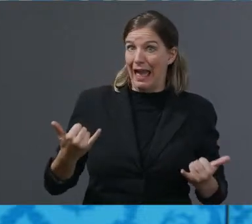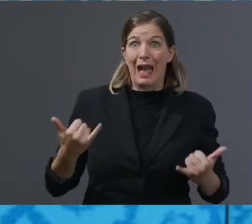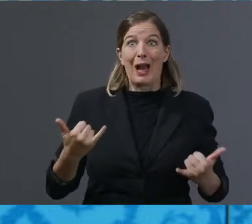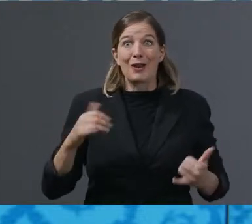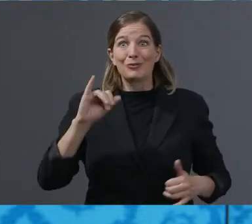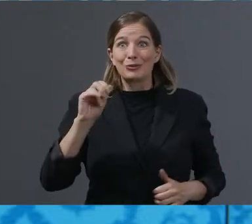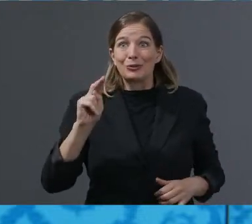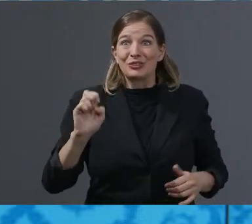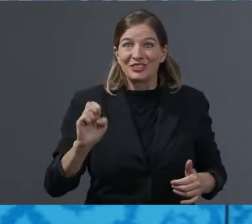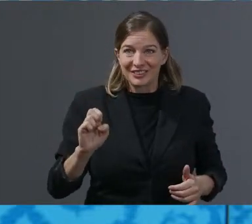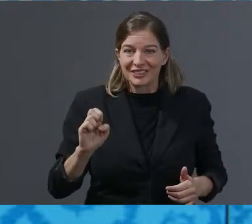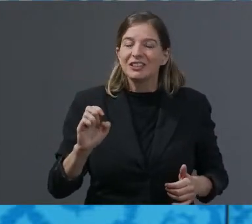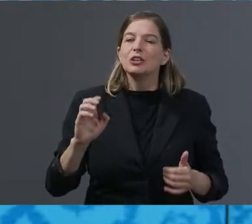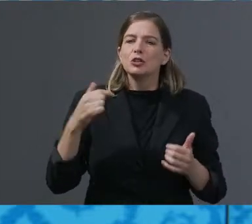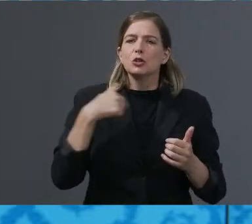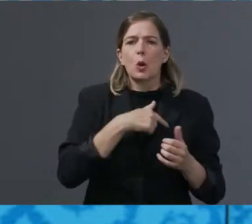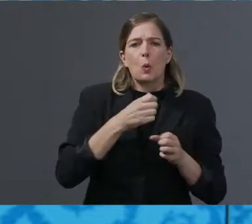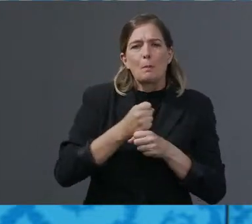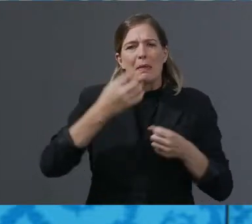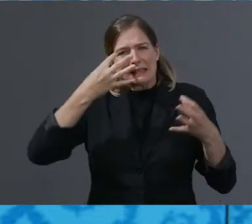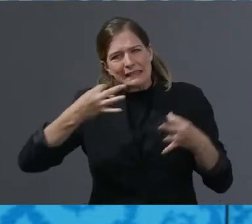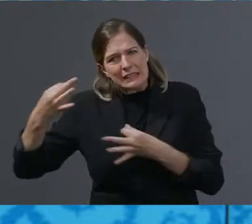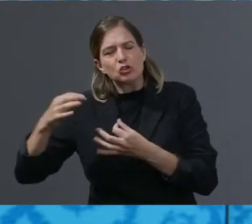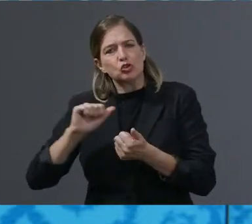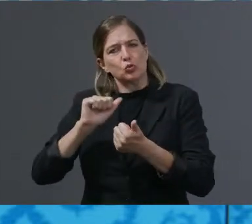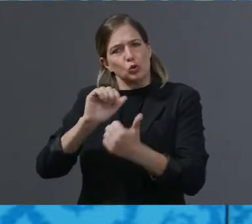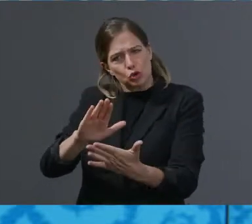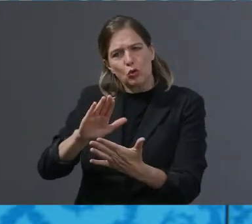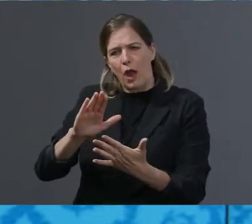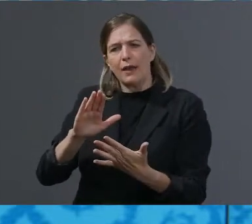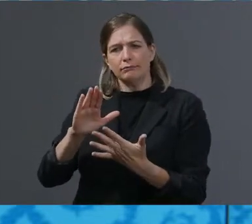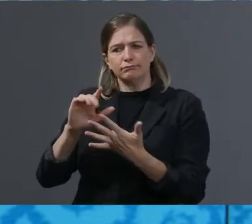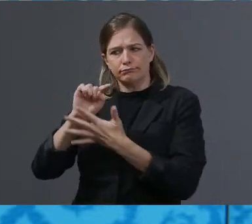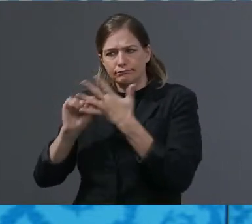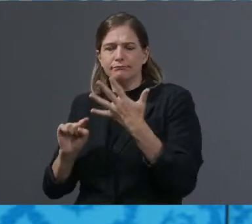the decisions we're making to address.